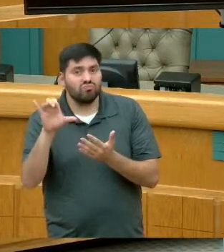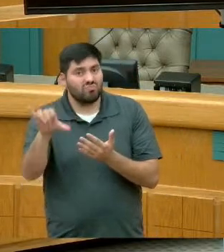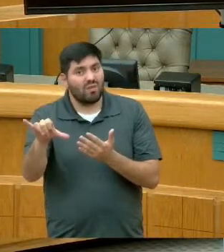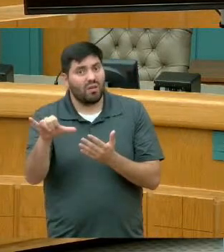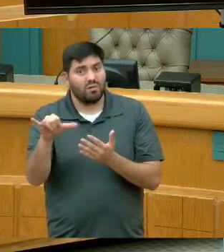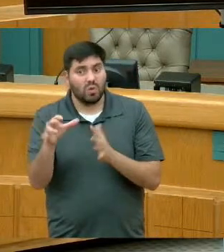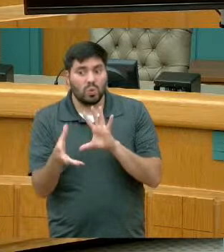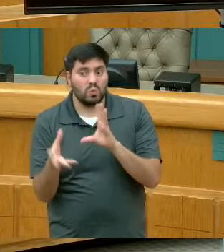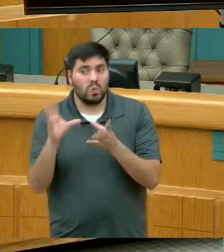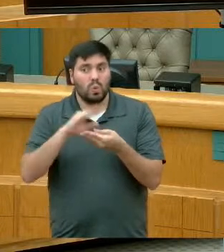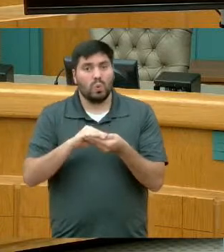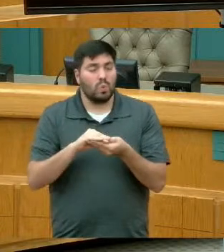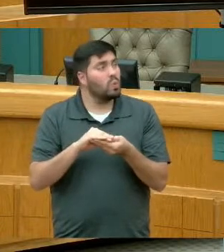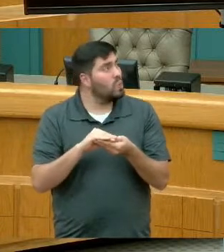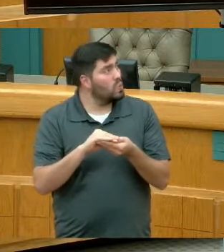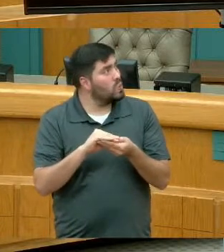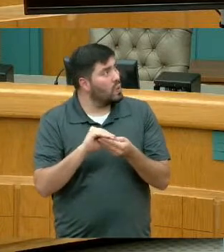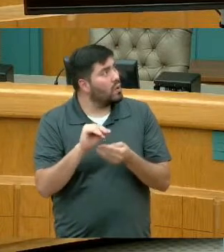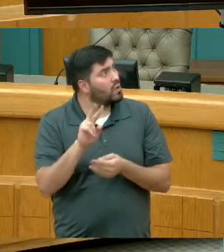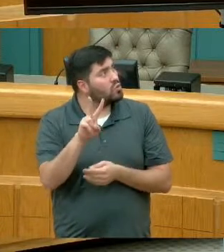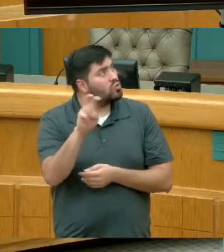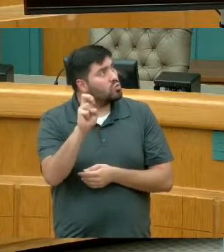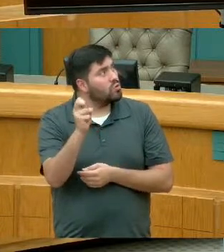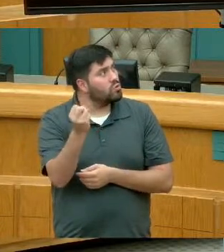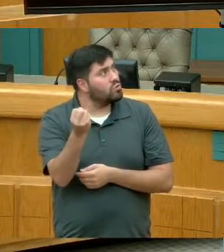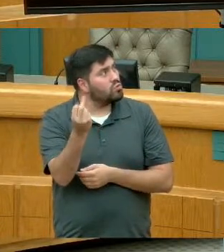at 212 for total deaths.